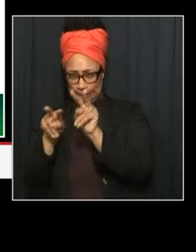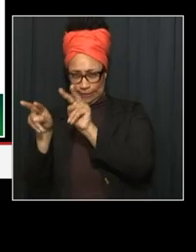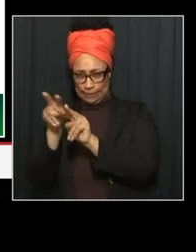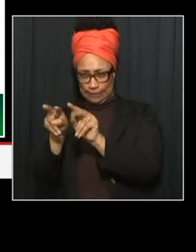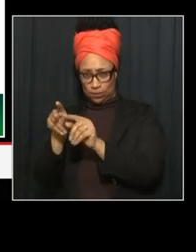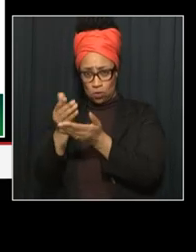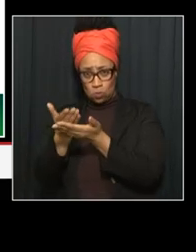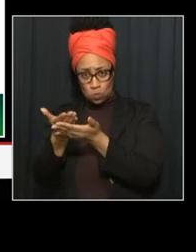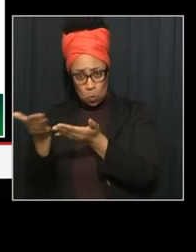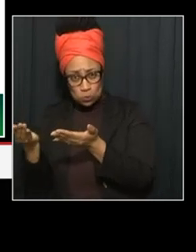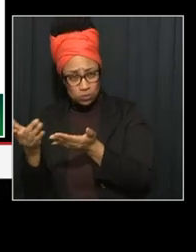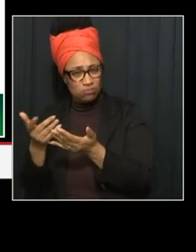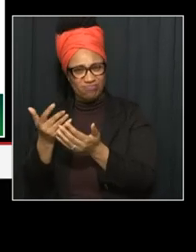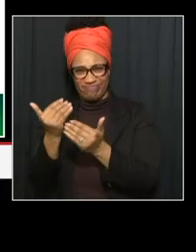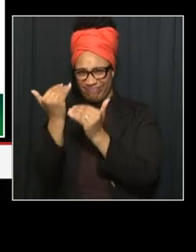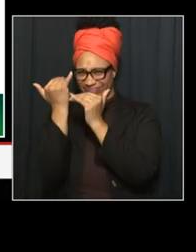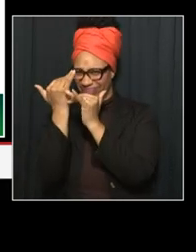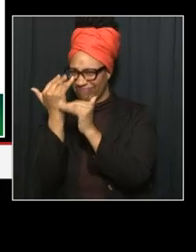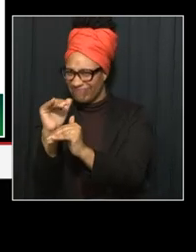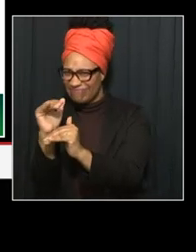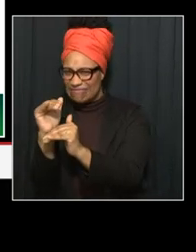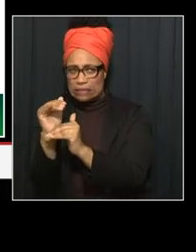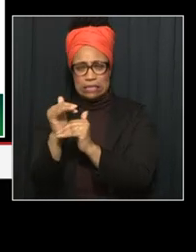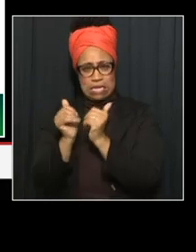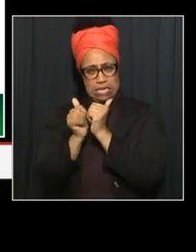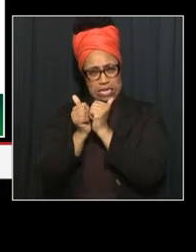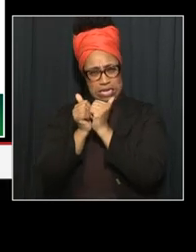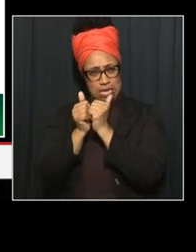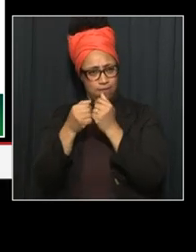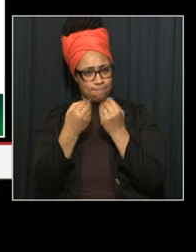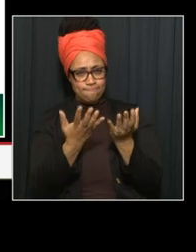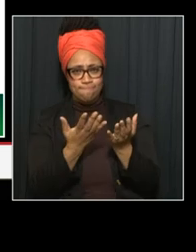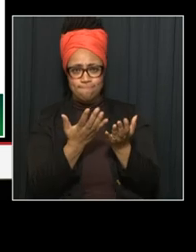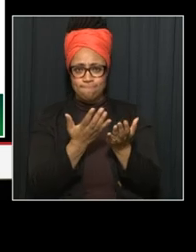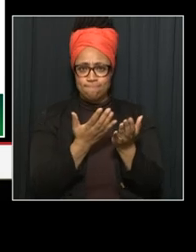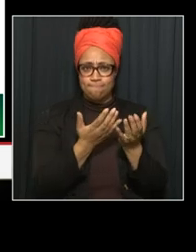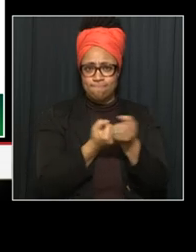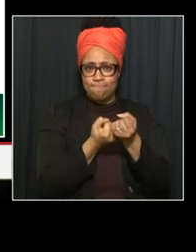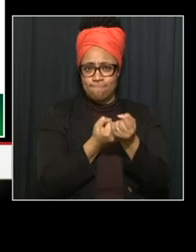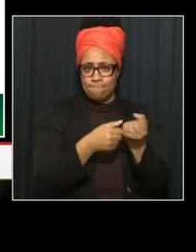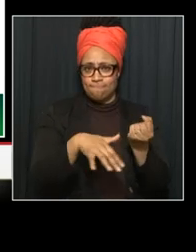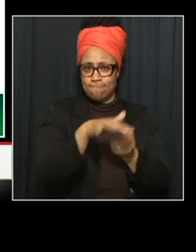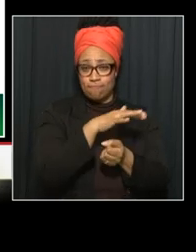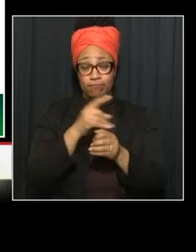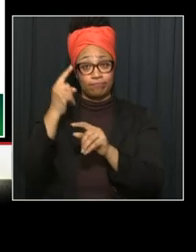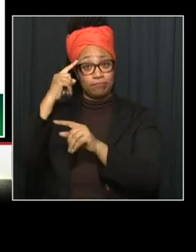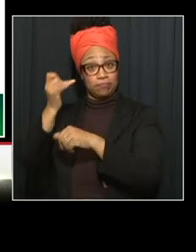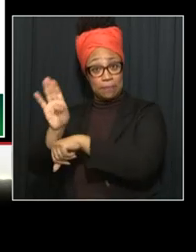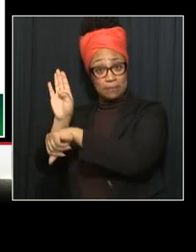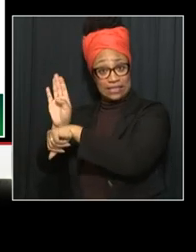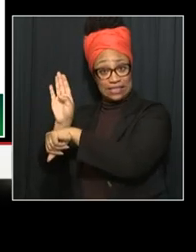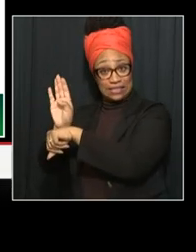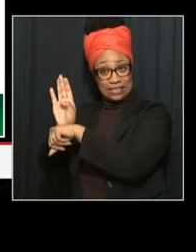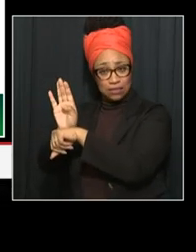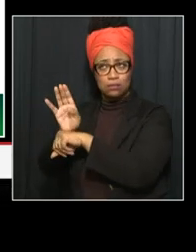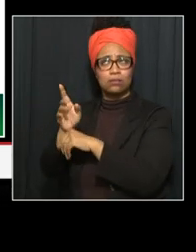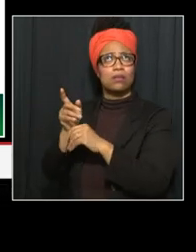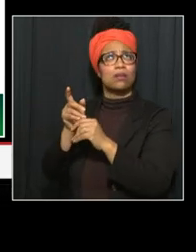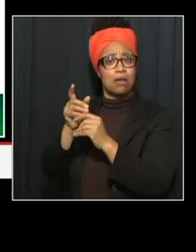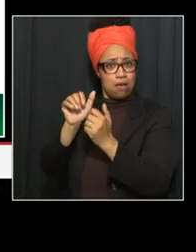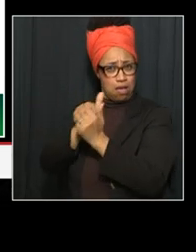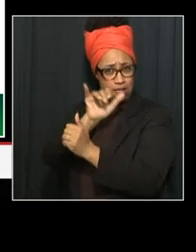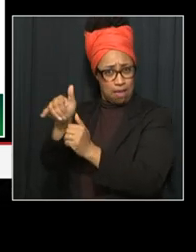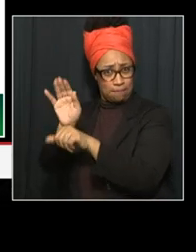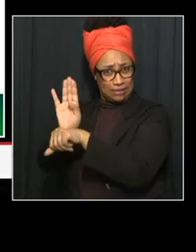into why they're limited in a moment. And that looks at how do we attract businesses so we have a vibrant economy, how do we keep families